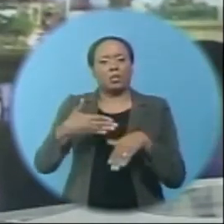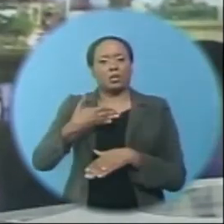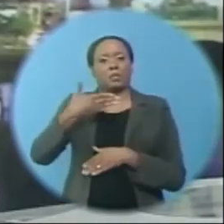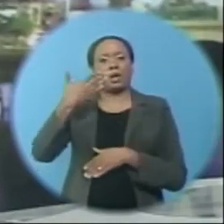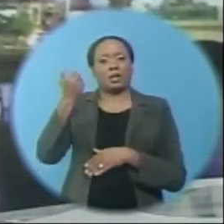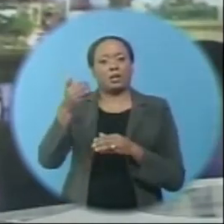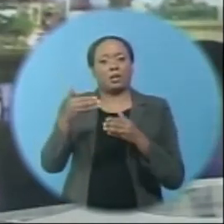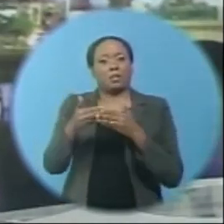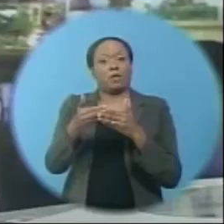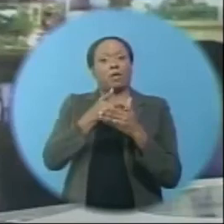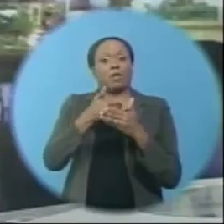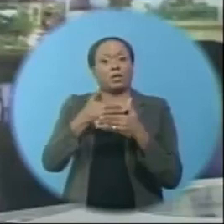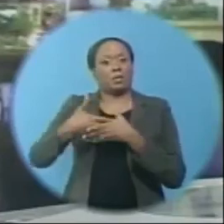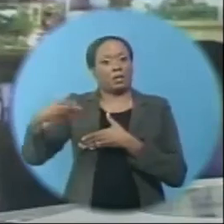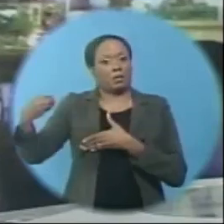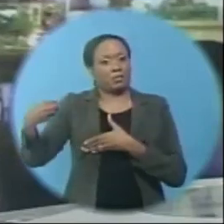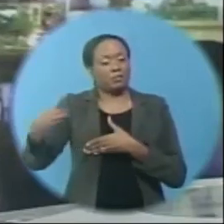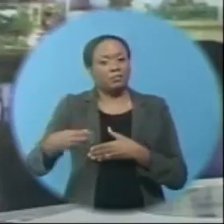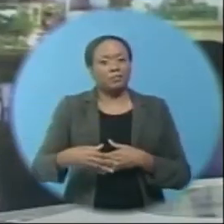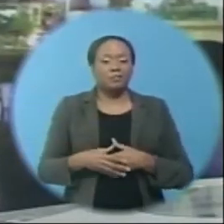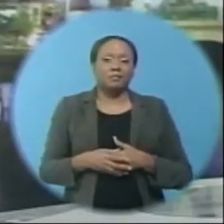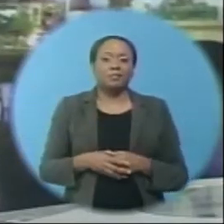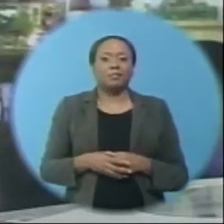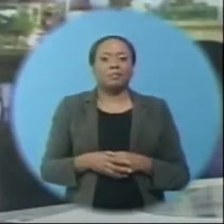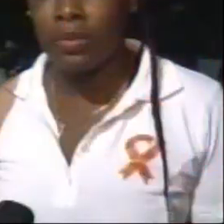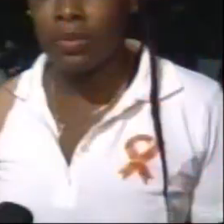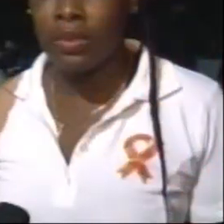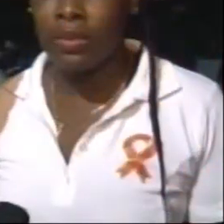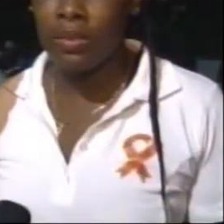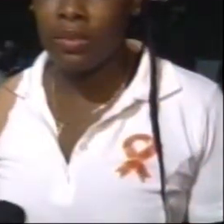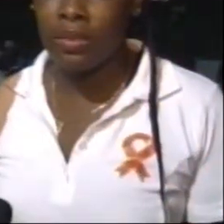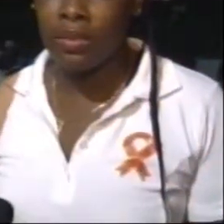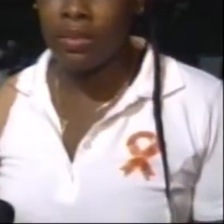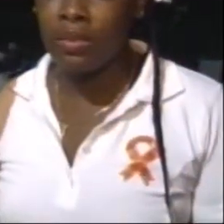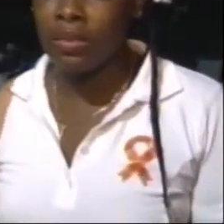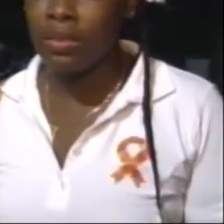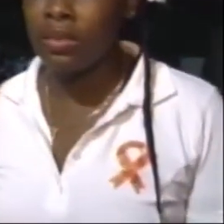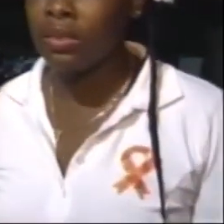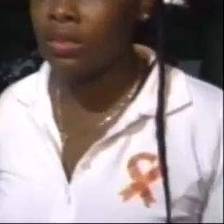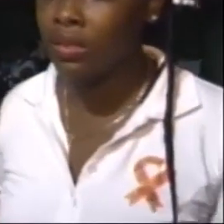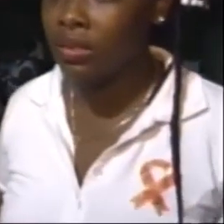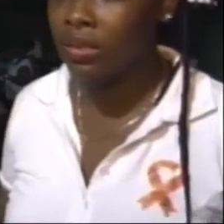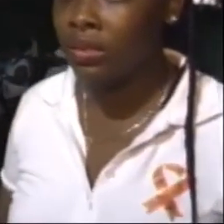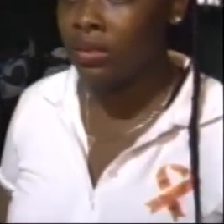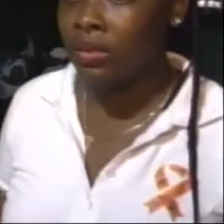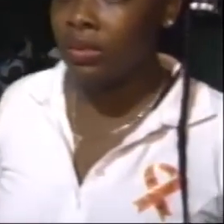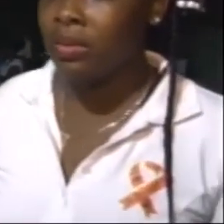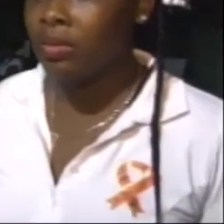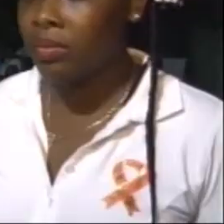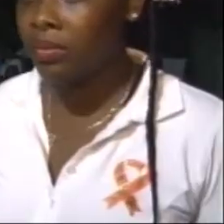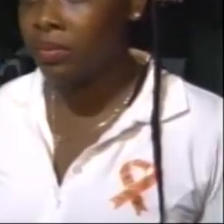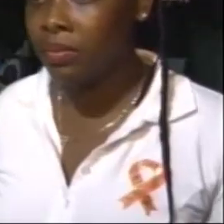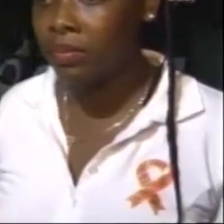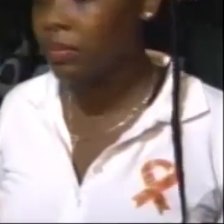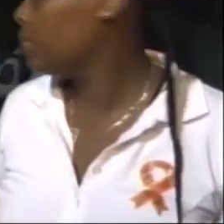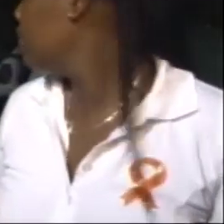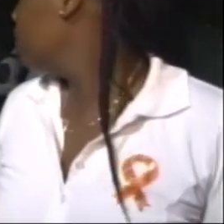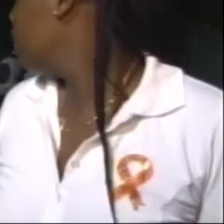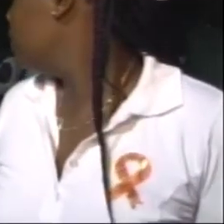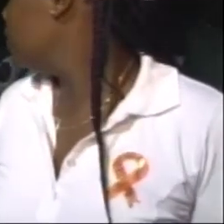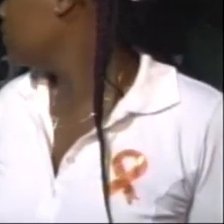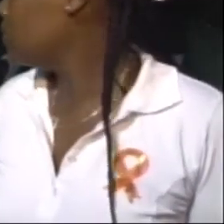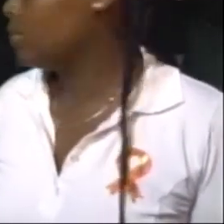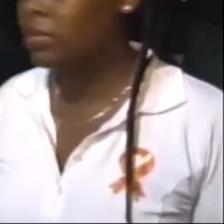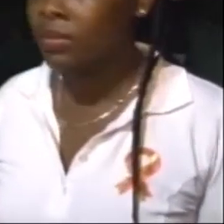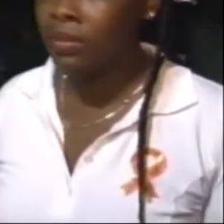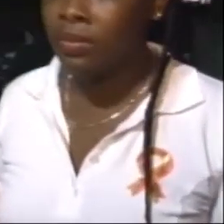can be released. So you're trying to raise funds to get a ventilator because we got to get home oxygen, right? You have to get your host insured,